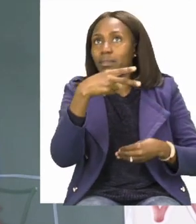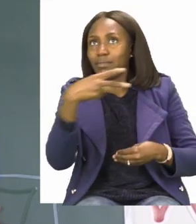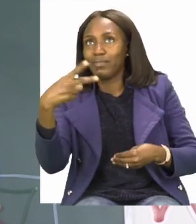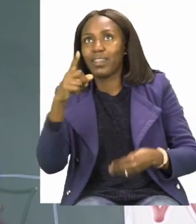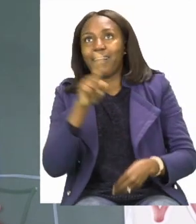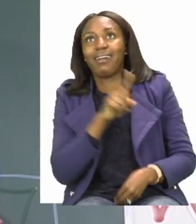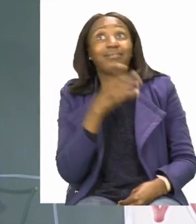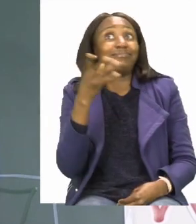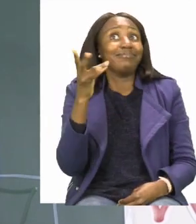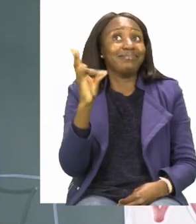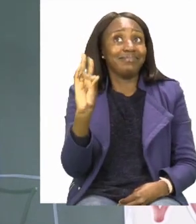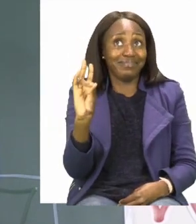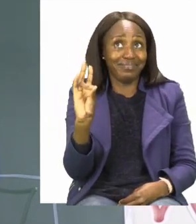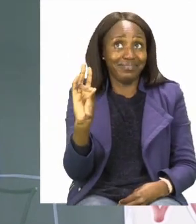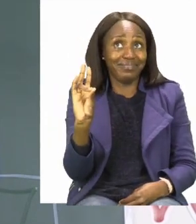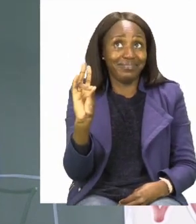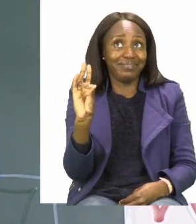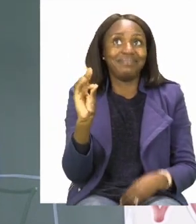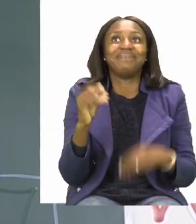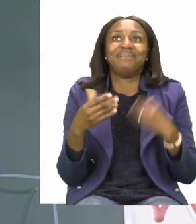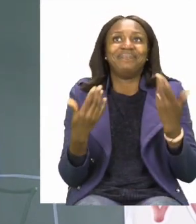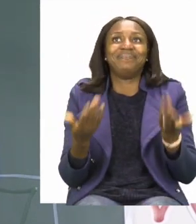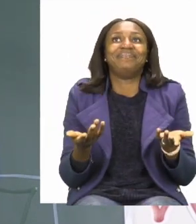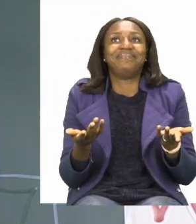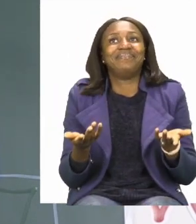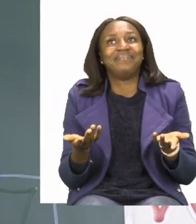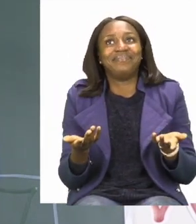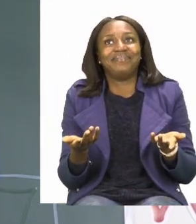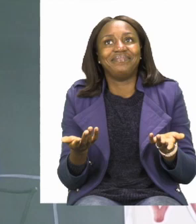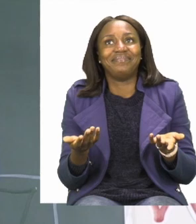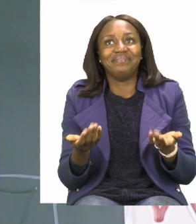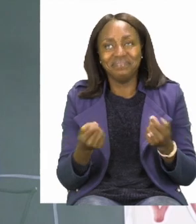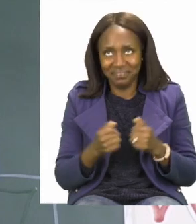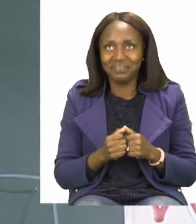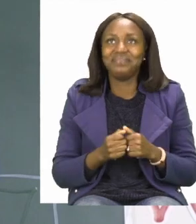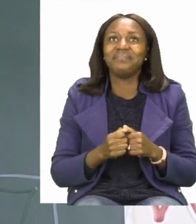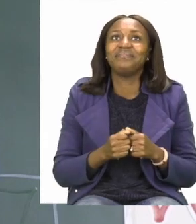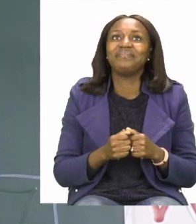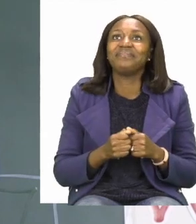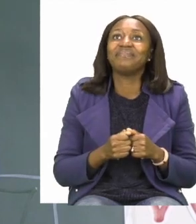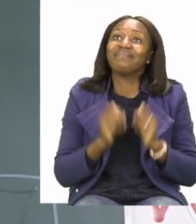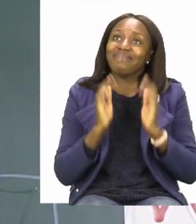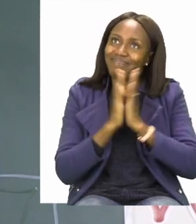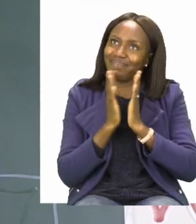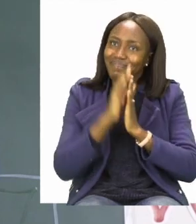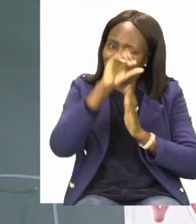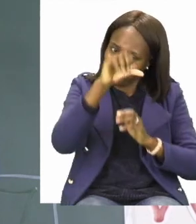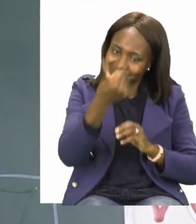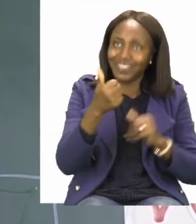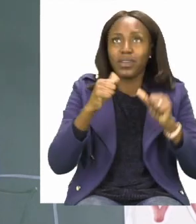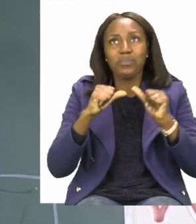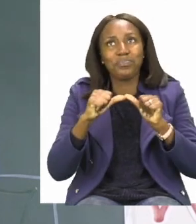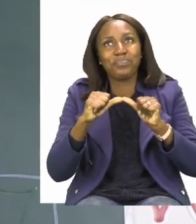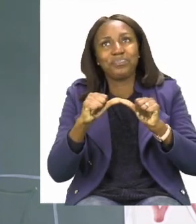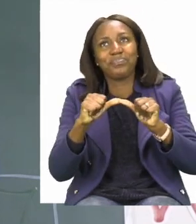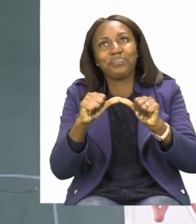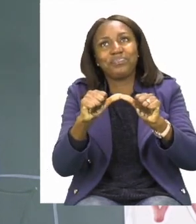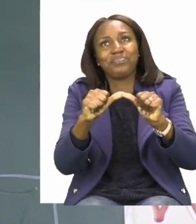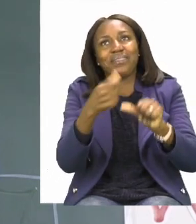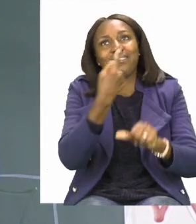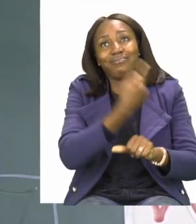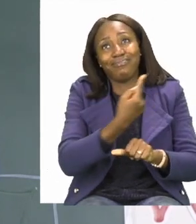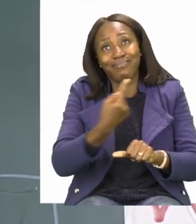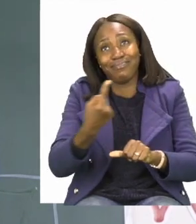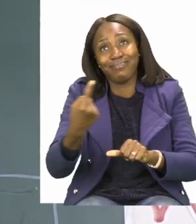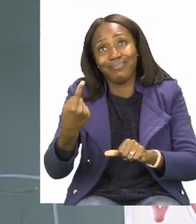plus 7 will give us 17. So go ahead and start your exercise. Remember